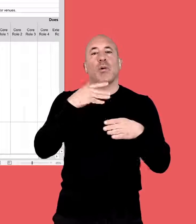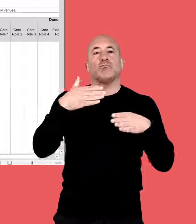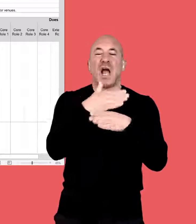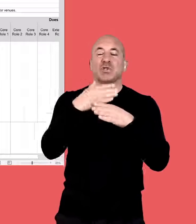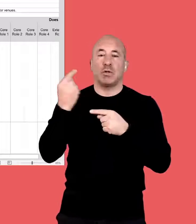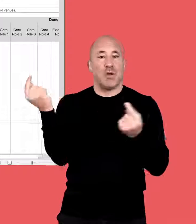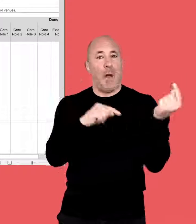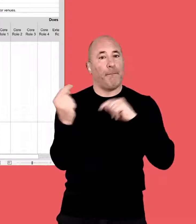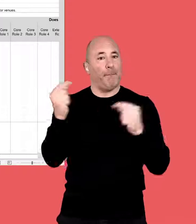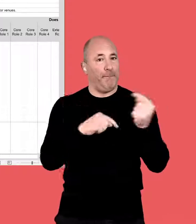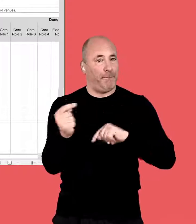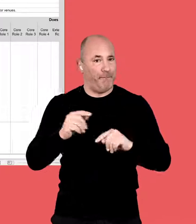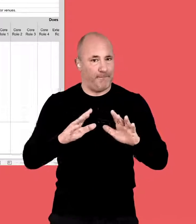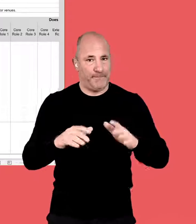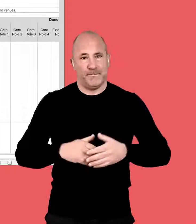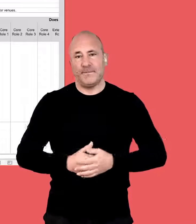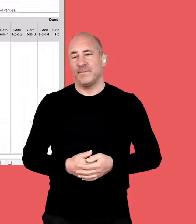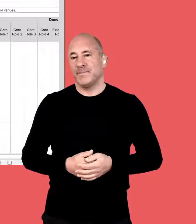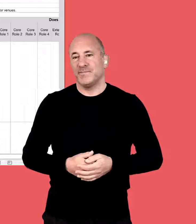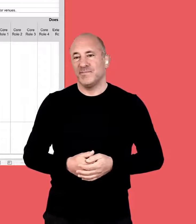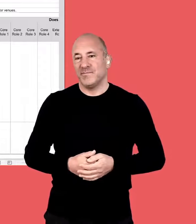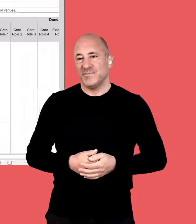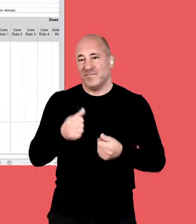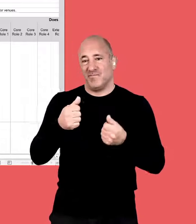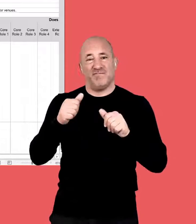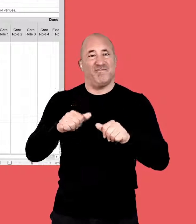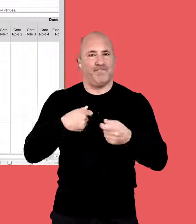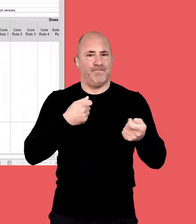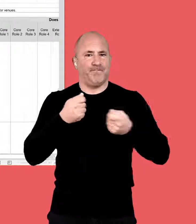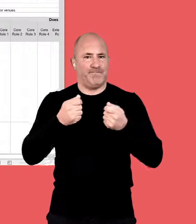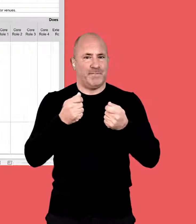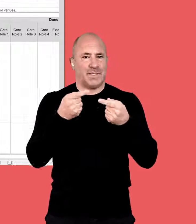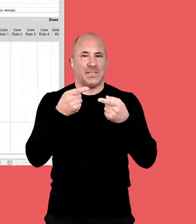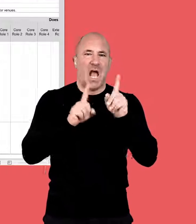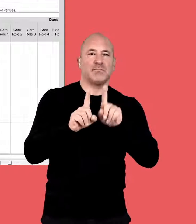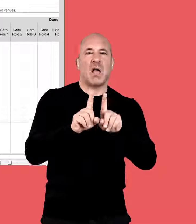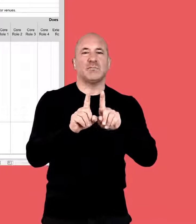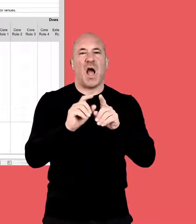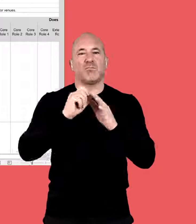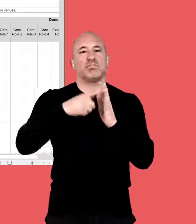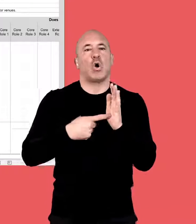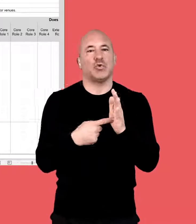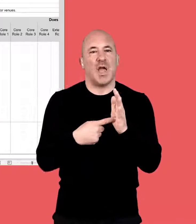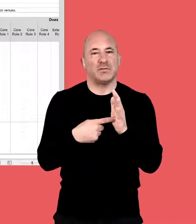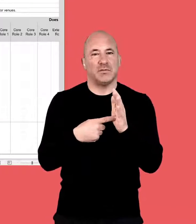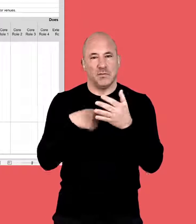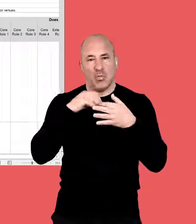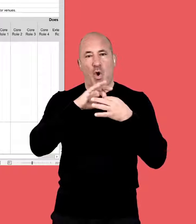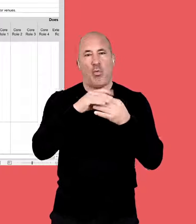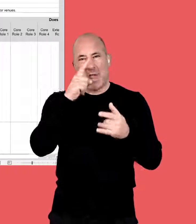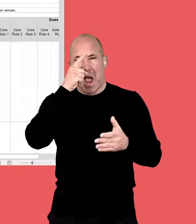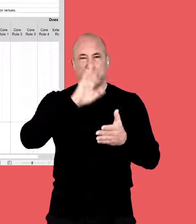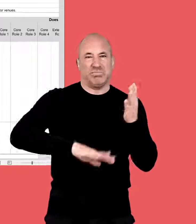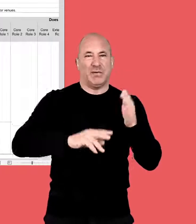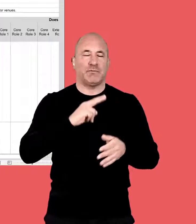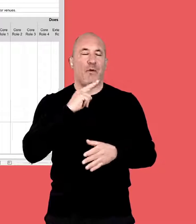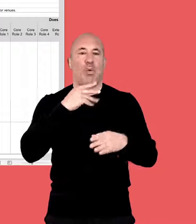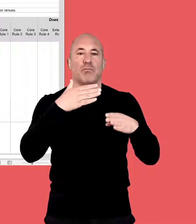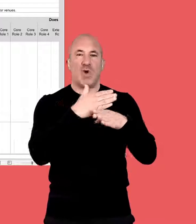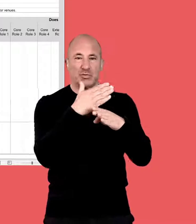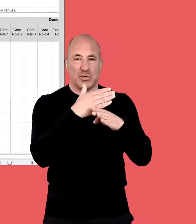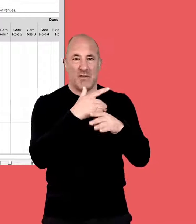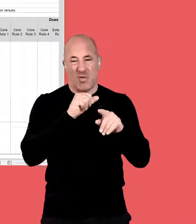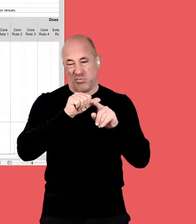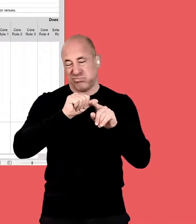vocal practitioners to attend. We'd also like to run 1 side-by-side project in collaboration with